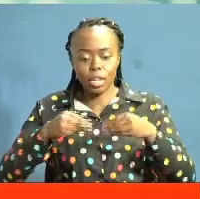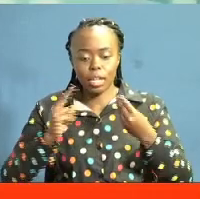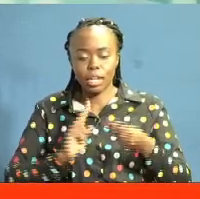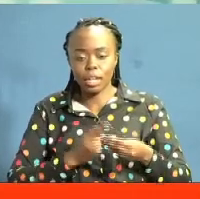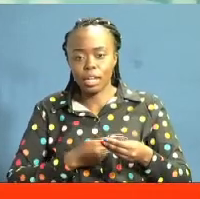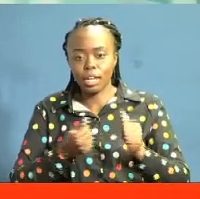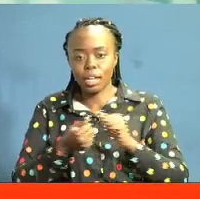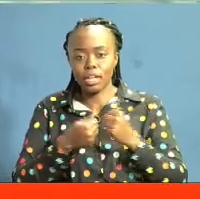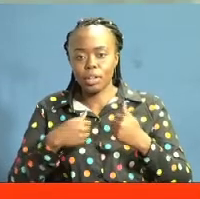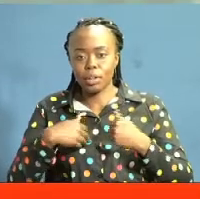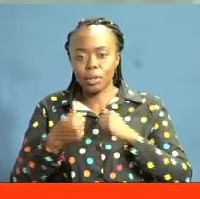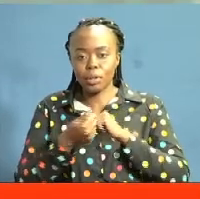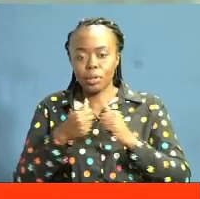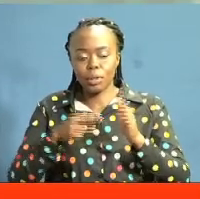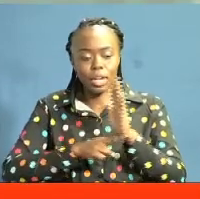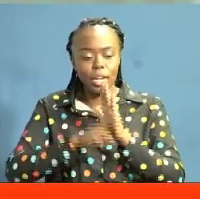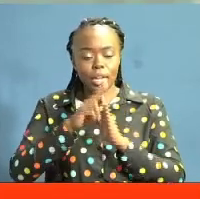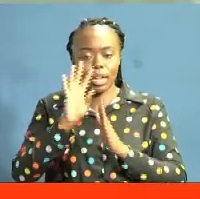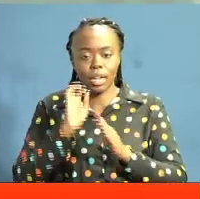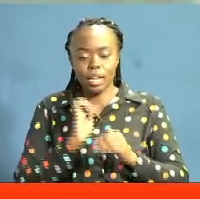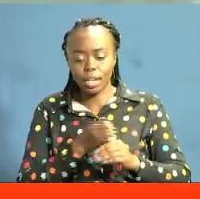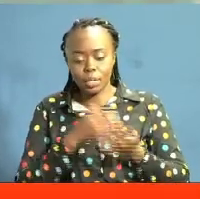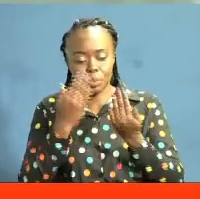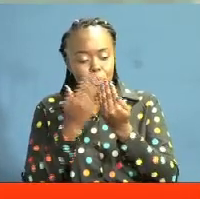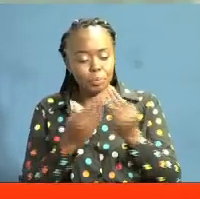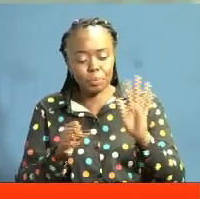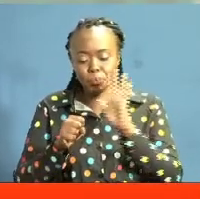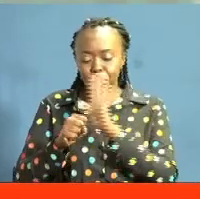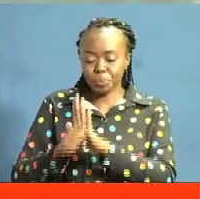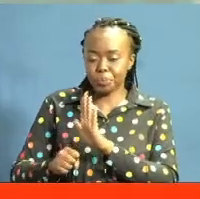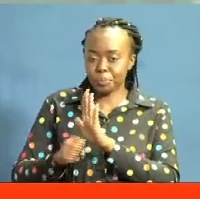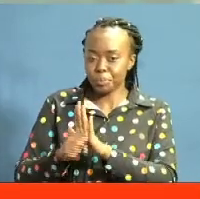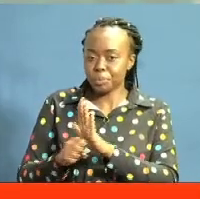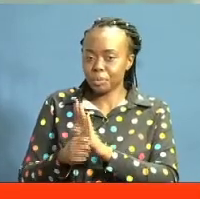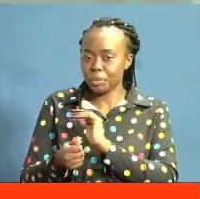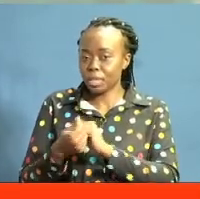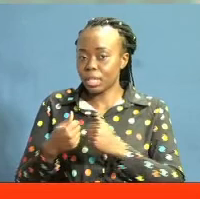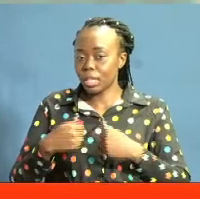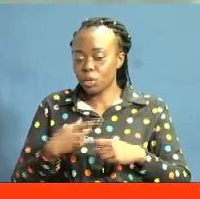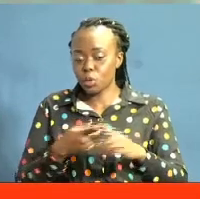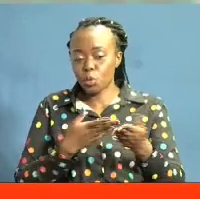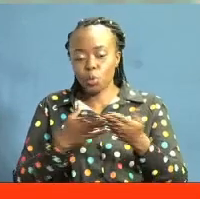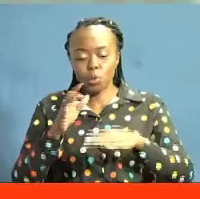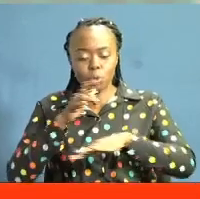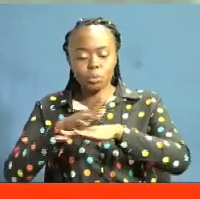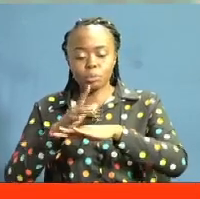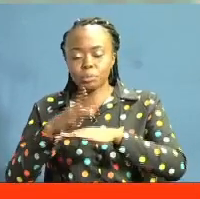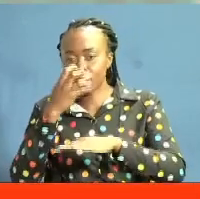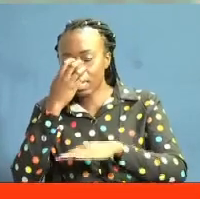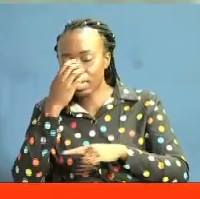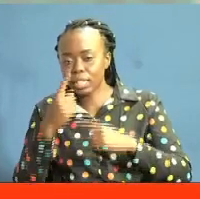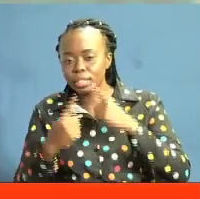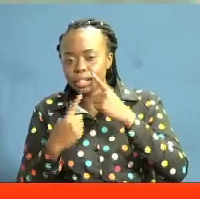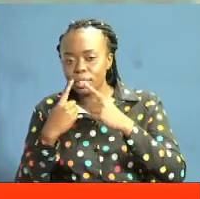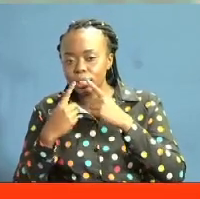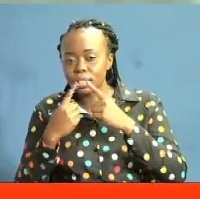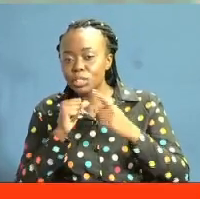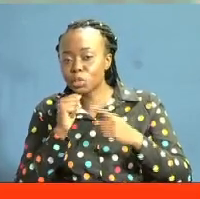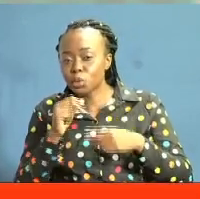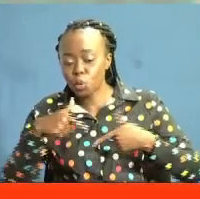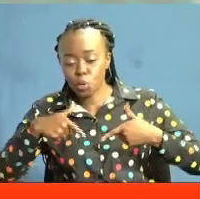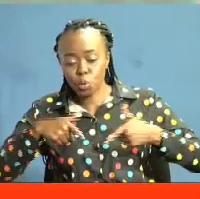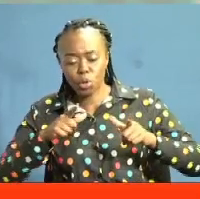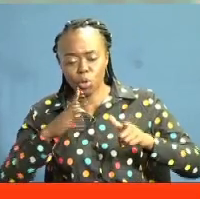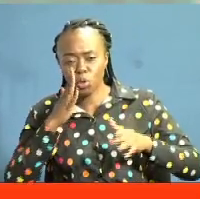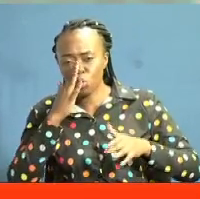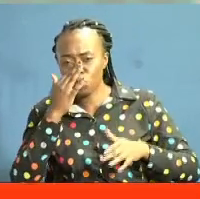perspective concerning raising our children and rejecting rejection even from an early stage. She says, don't allow a kiss to